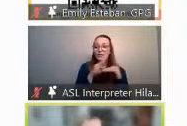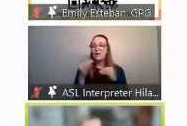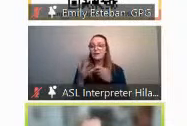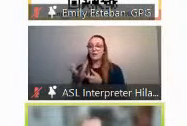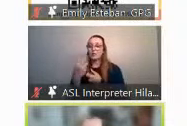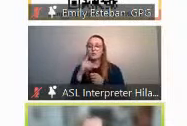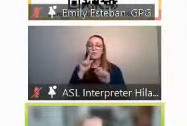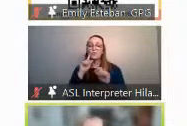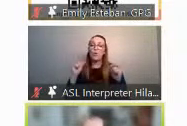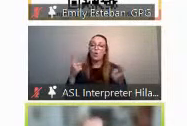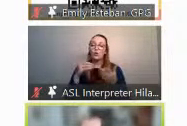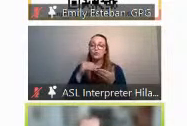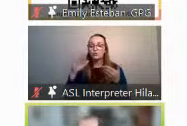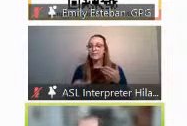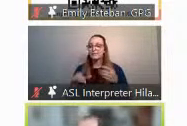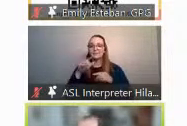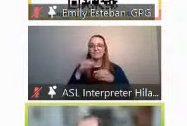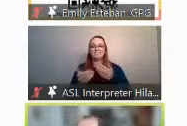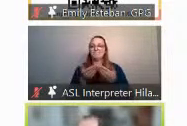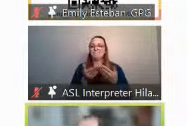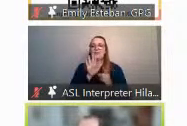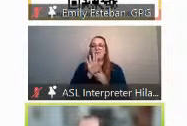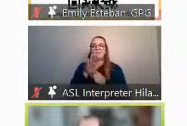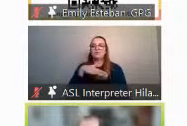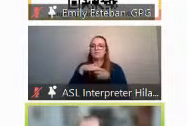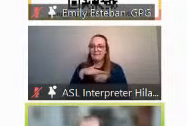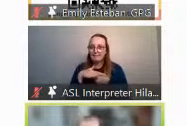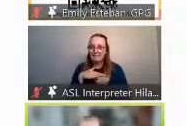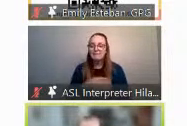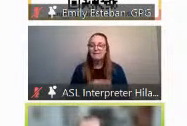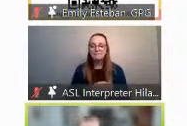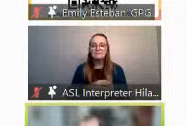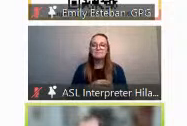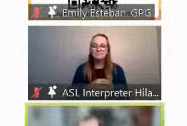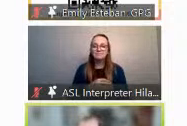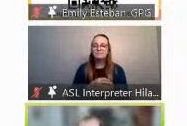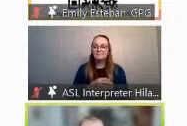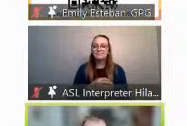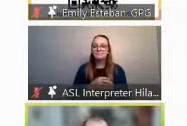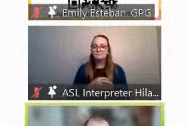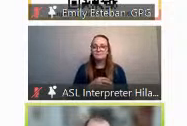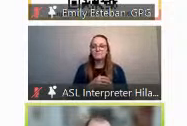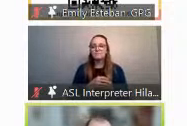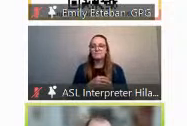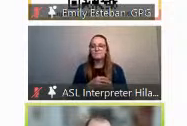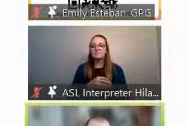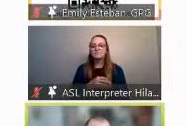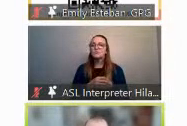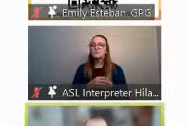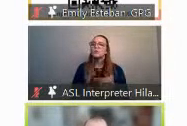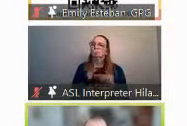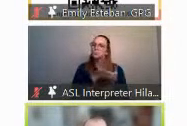all settings. Some of these ideas mirroring closely the ideas of work group members.